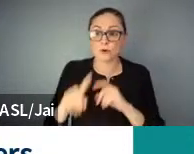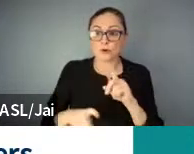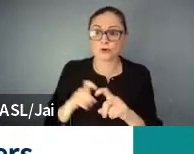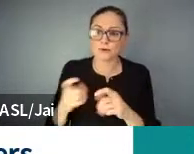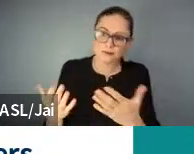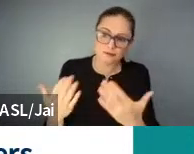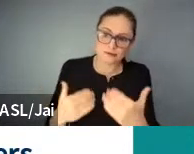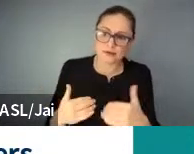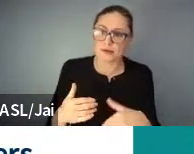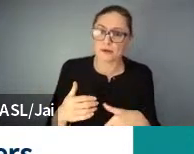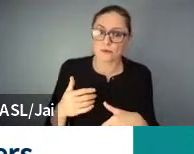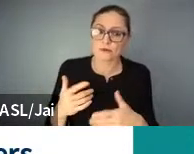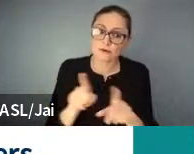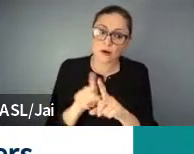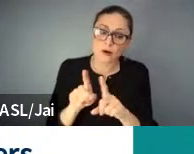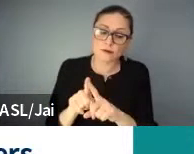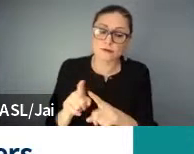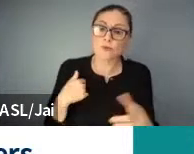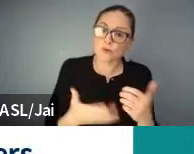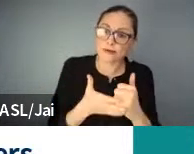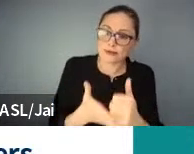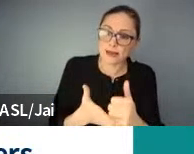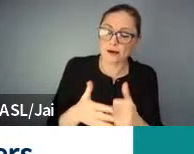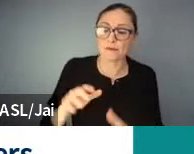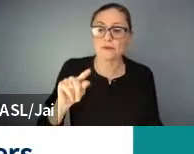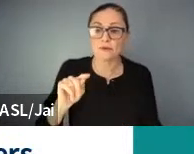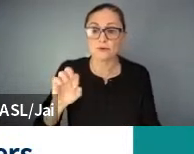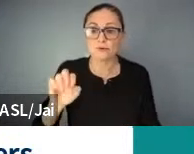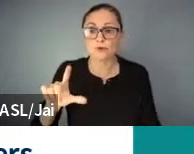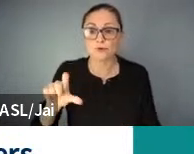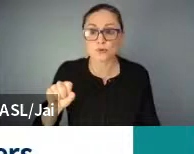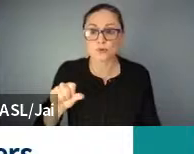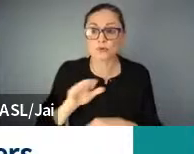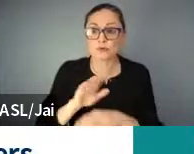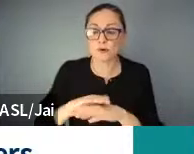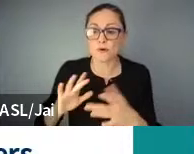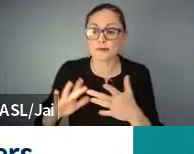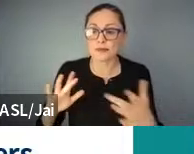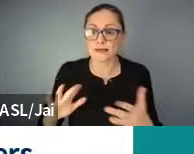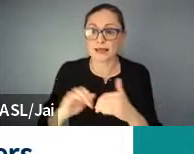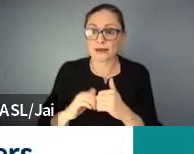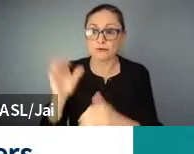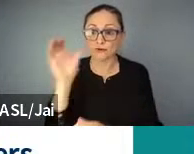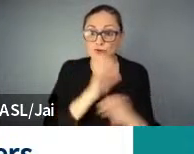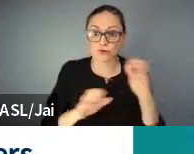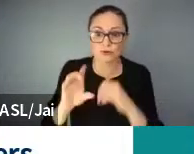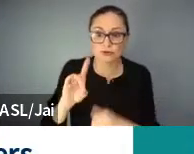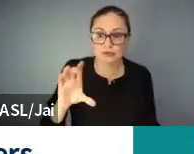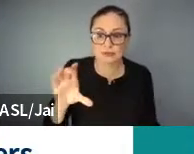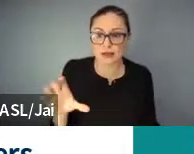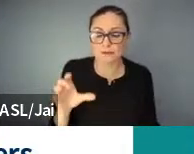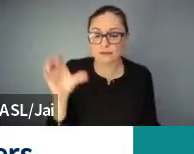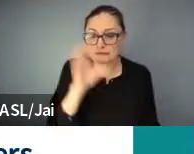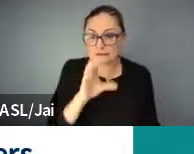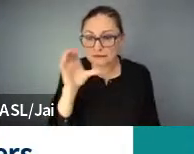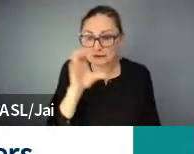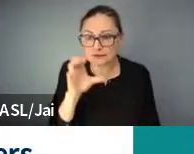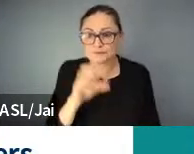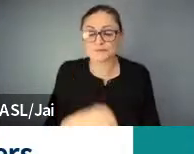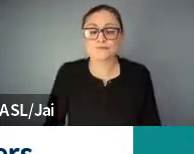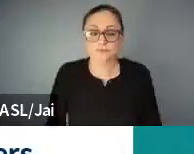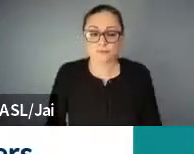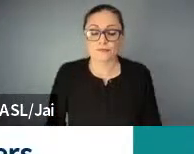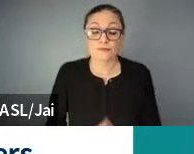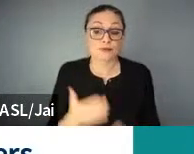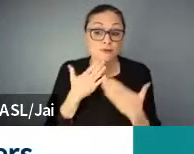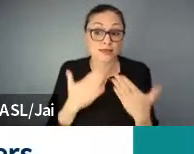There's also tools online for you to help search the document to help find what you're looking for. So